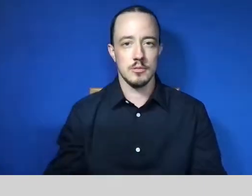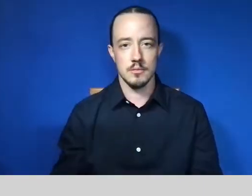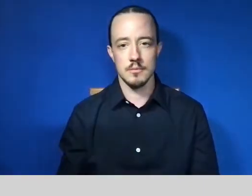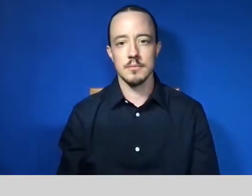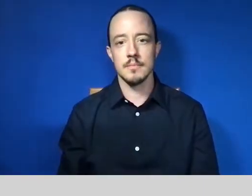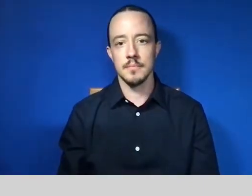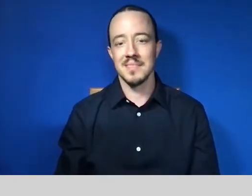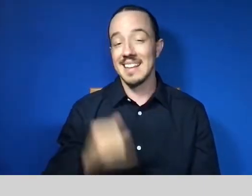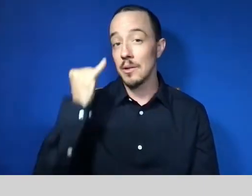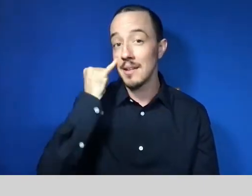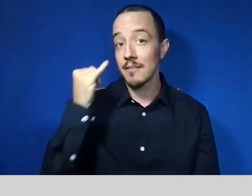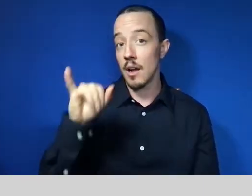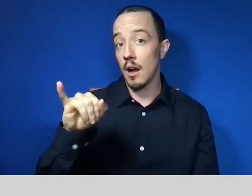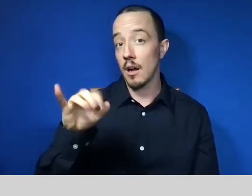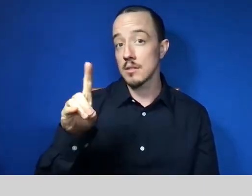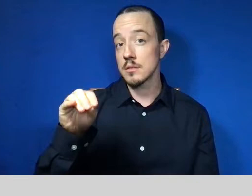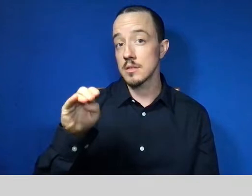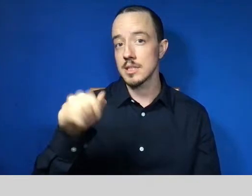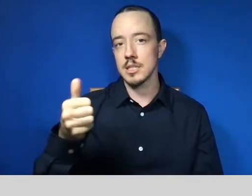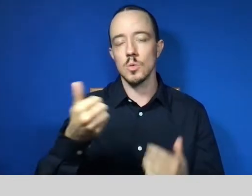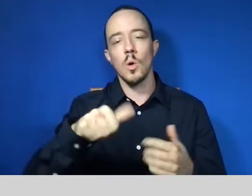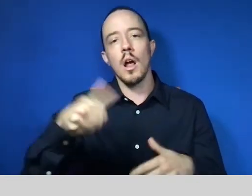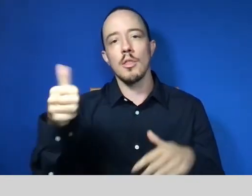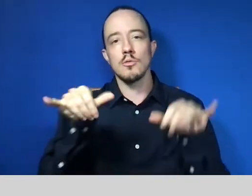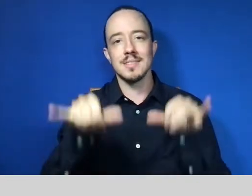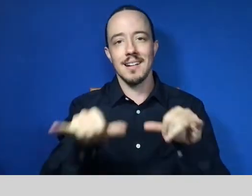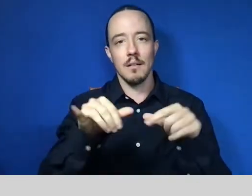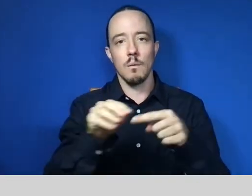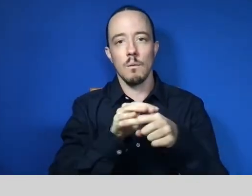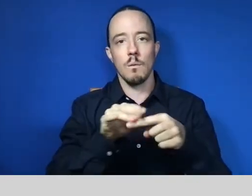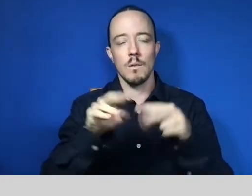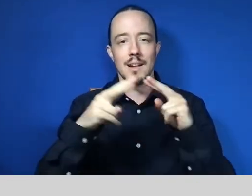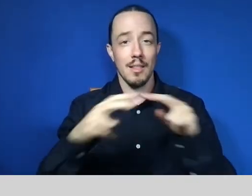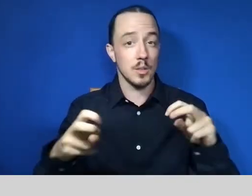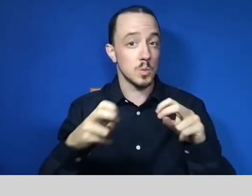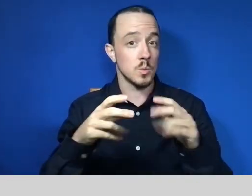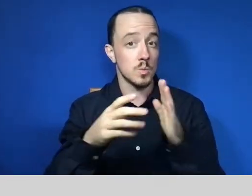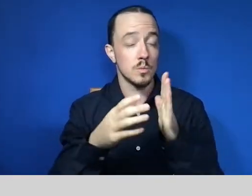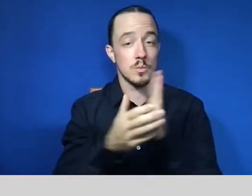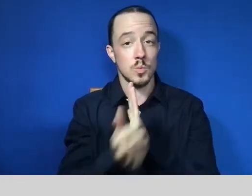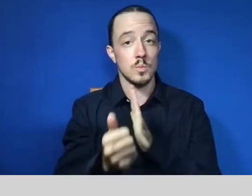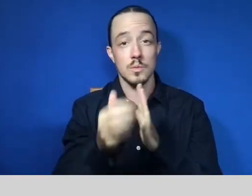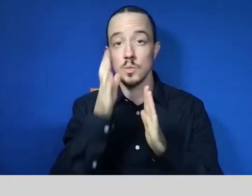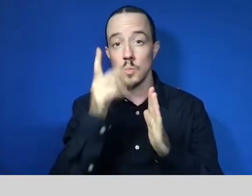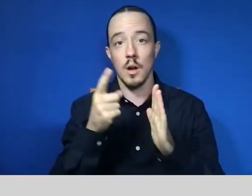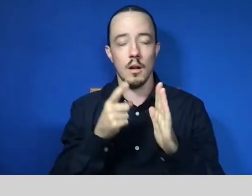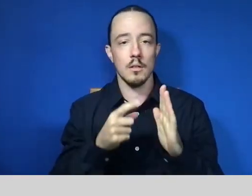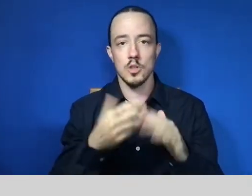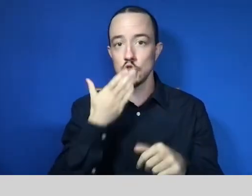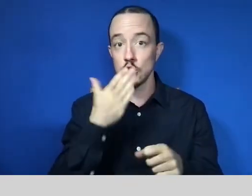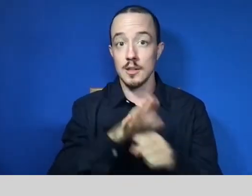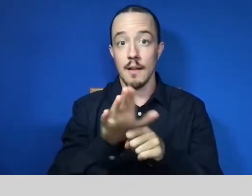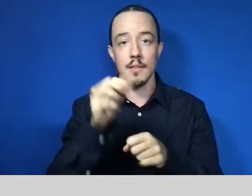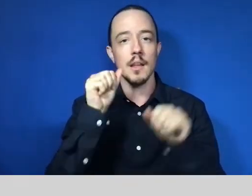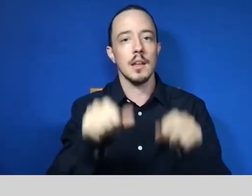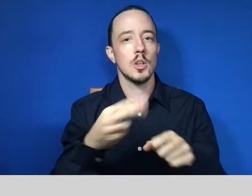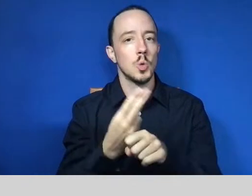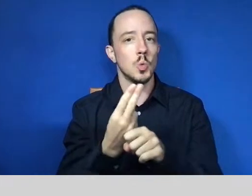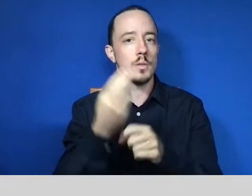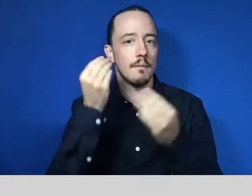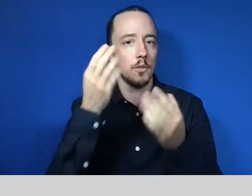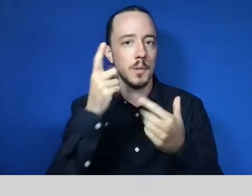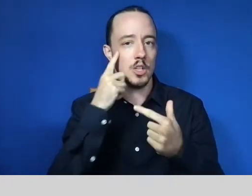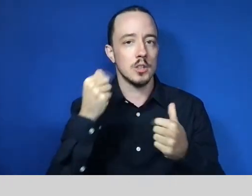if IDE or other static code analysis tools are sophisticated enough, they would be able to use this